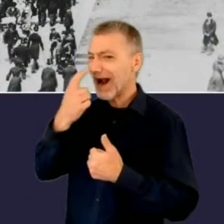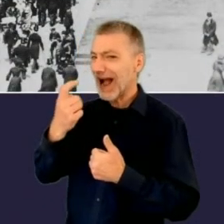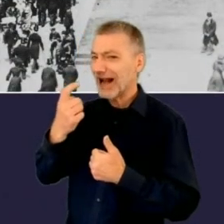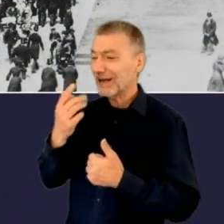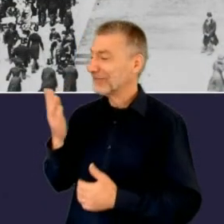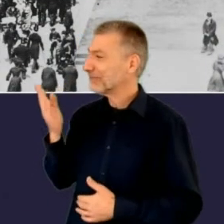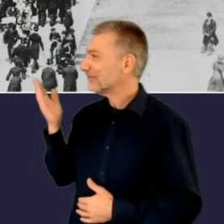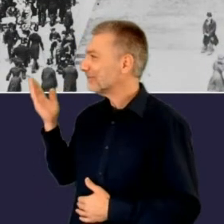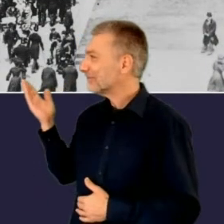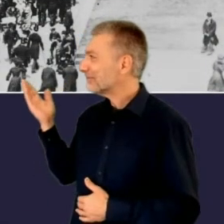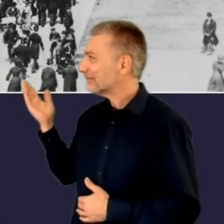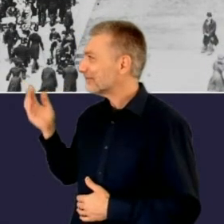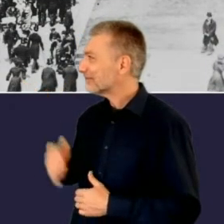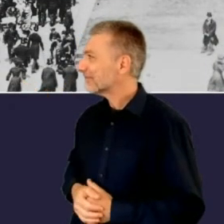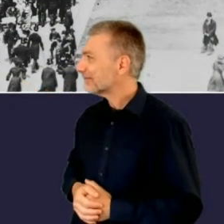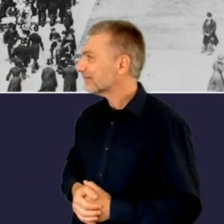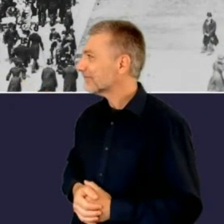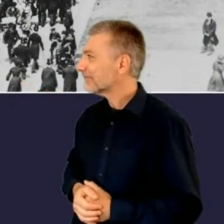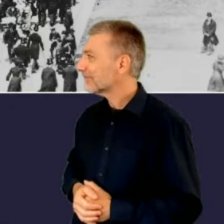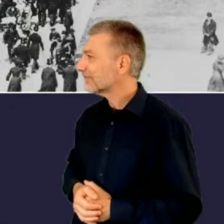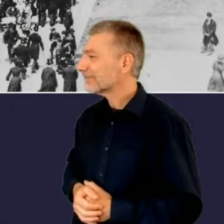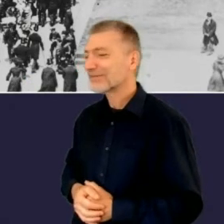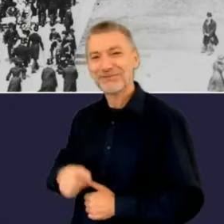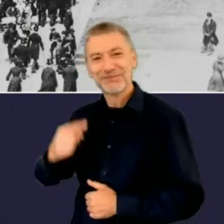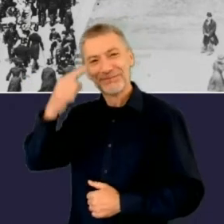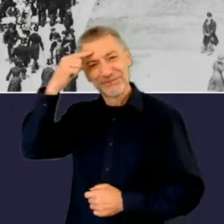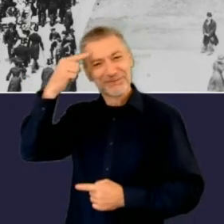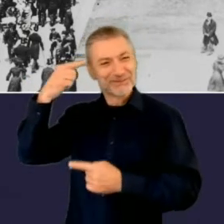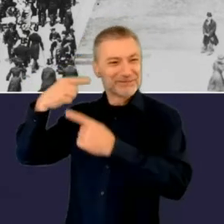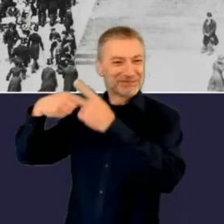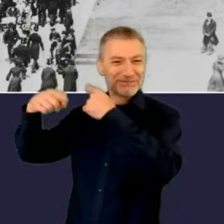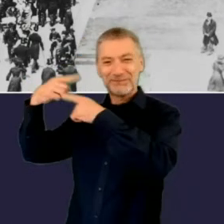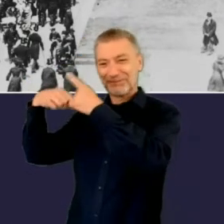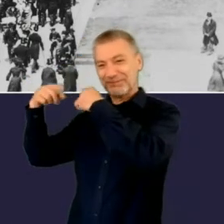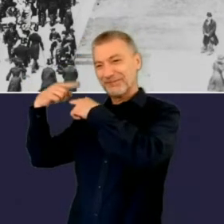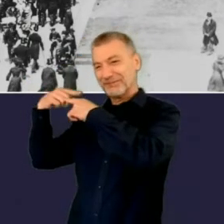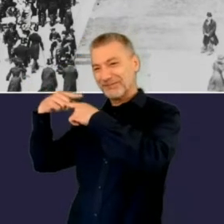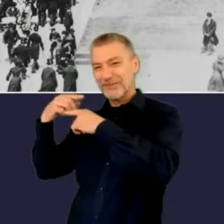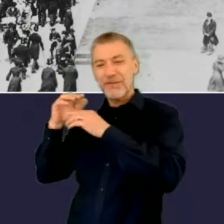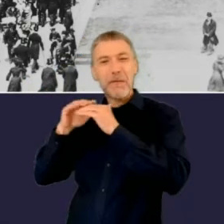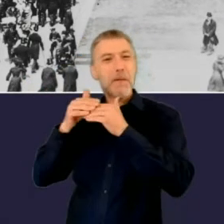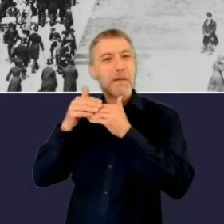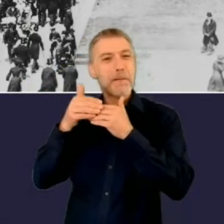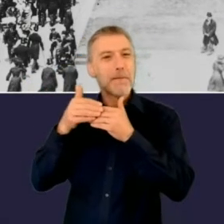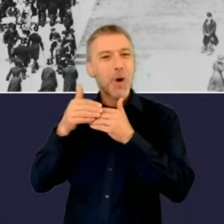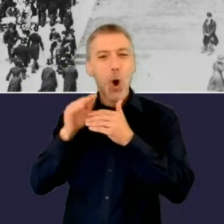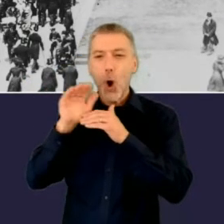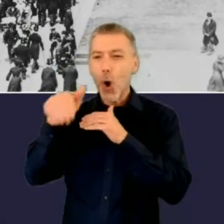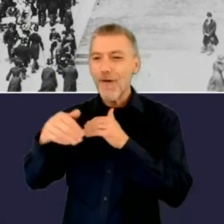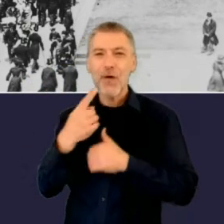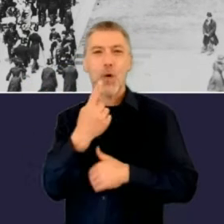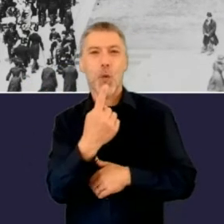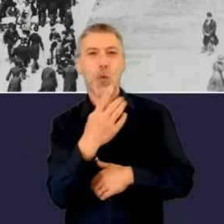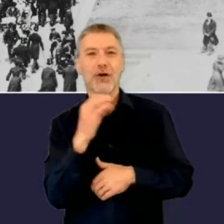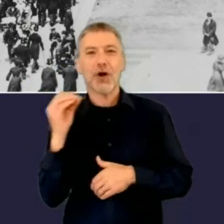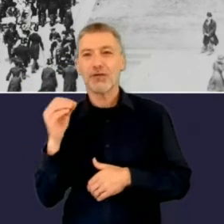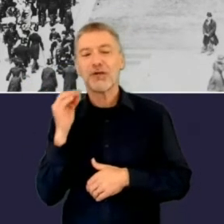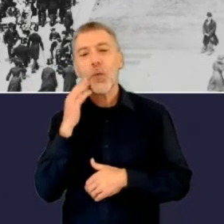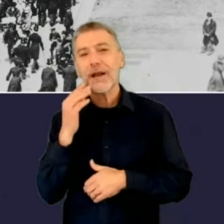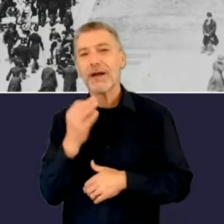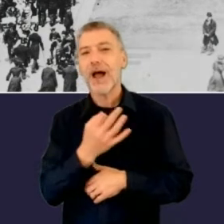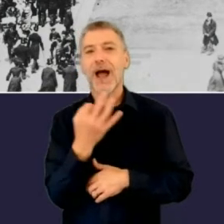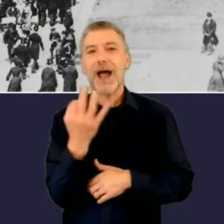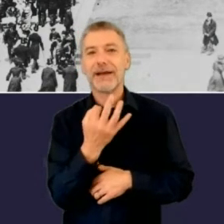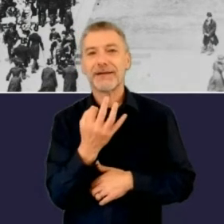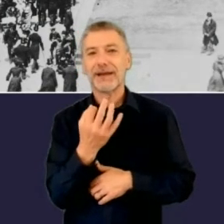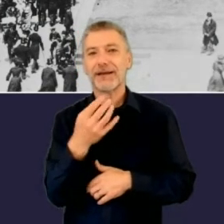go back and you go back, okay, I'm going to go back a long way. I'm going to go back more than 100 years, but this is a street scene in 1895, and if